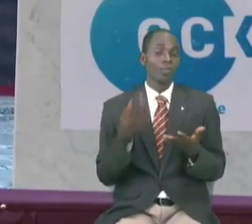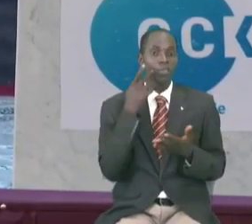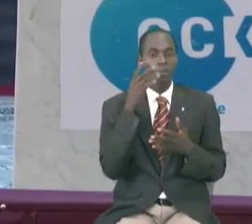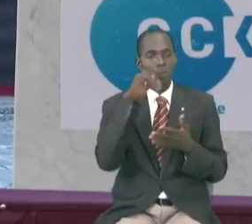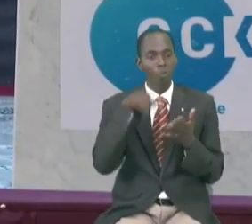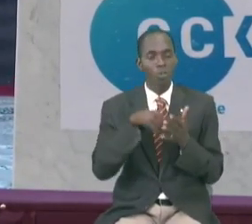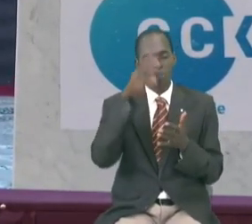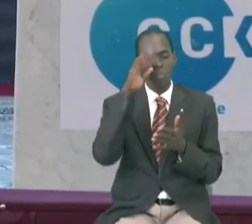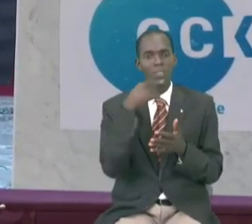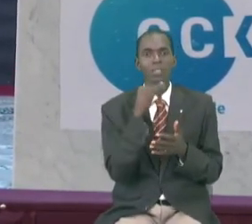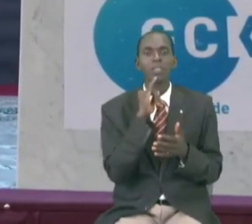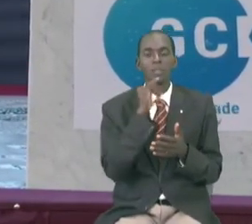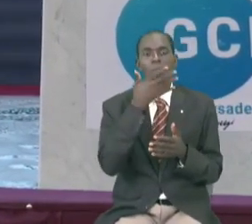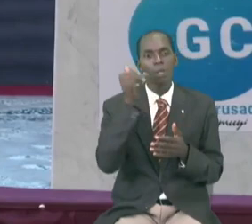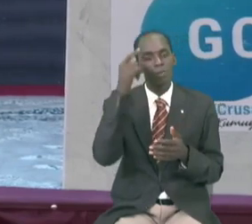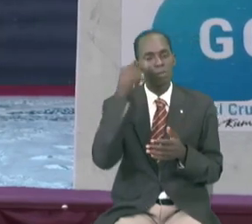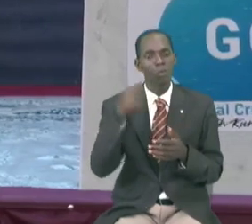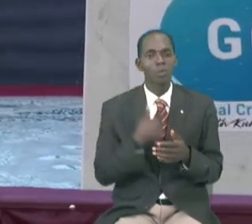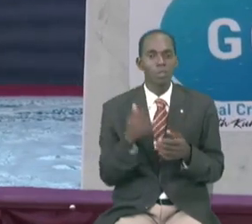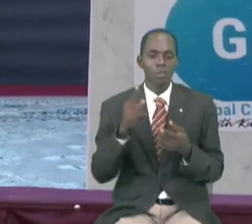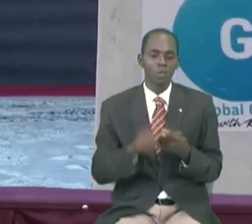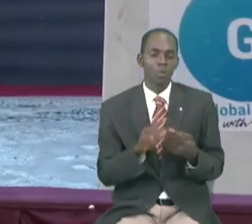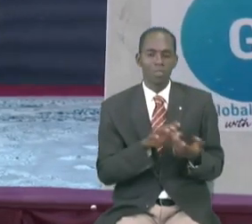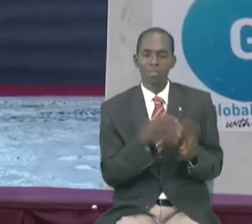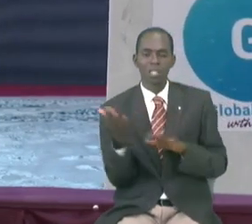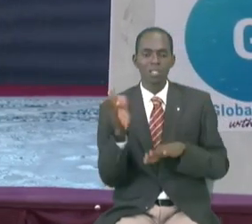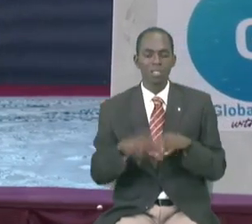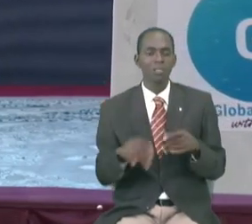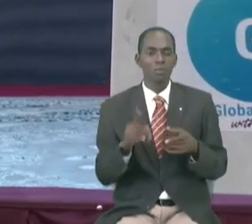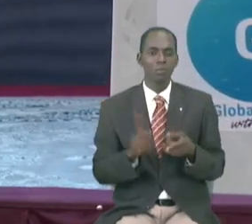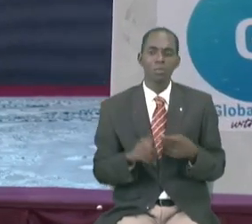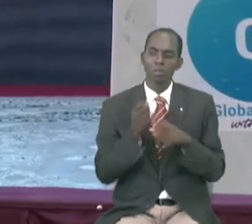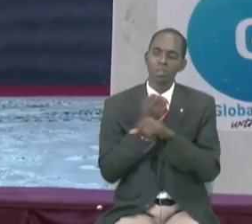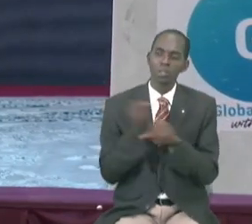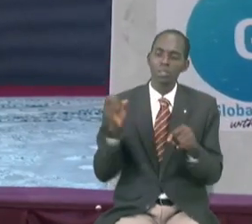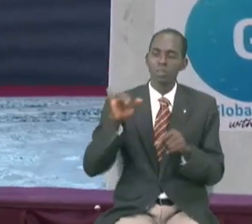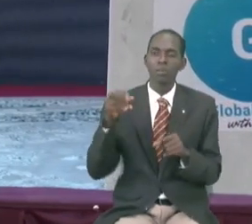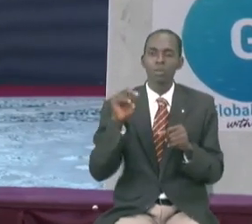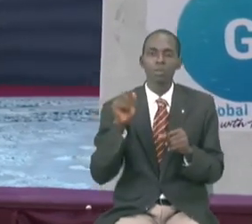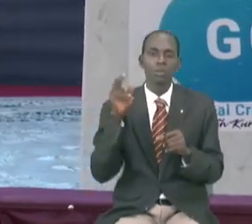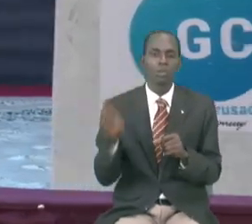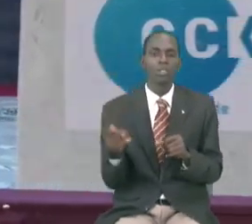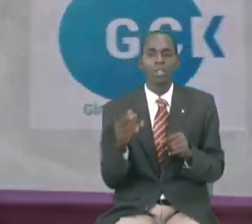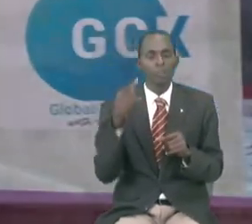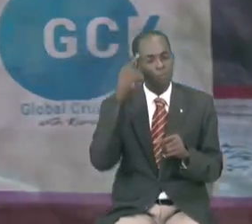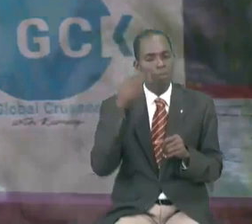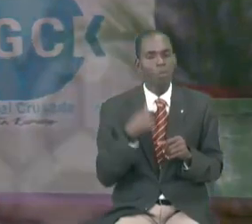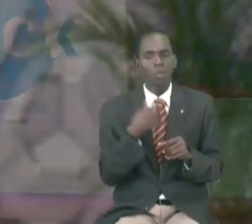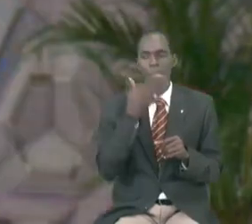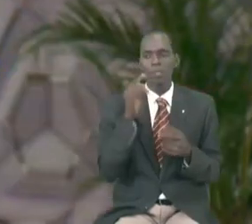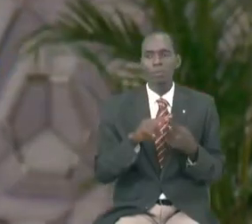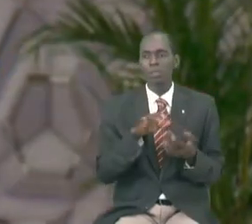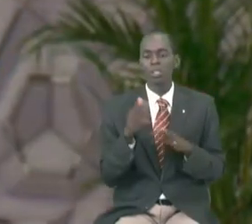the forgiveness of God. Anybody thinking like that, he has his head upside down, his feet up, and I hope you don't